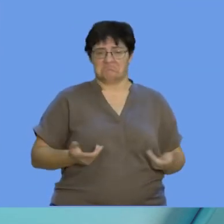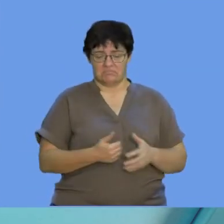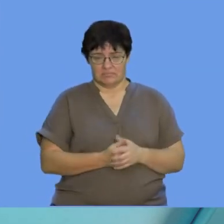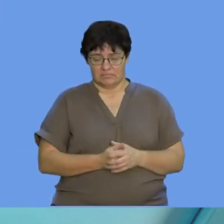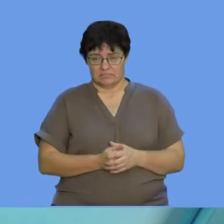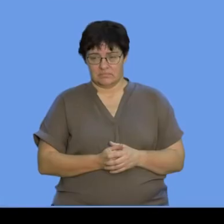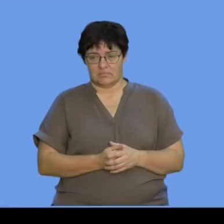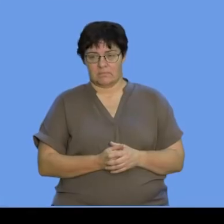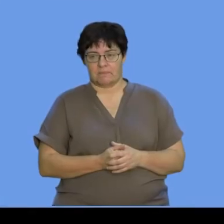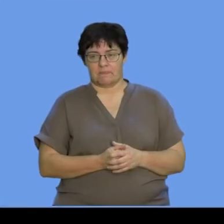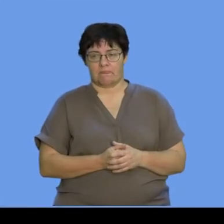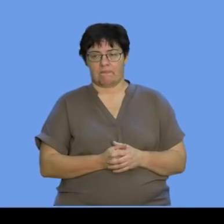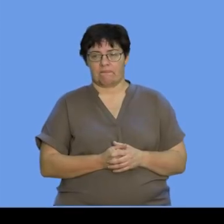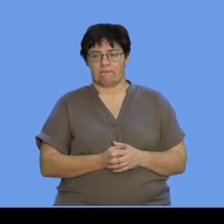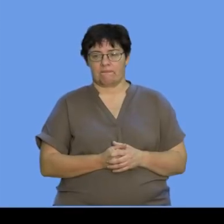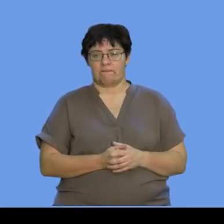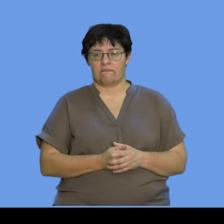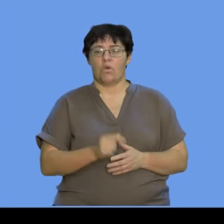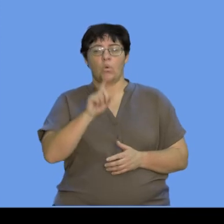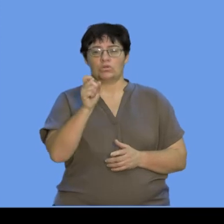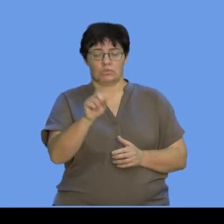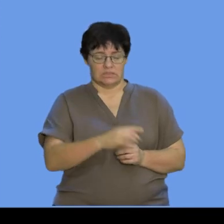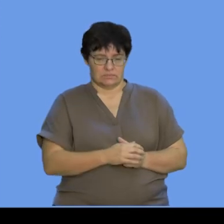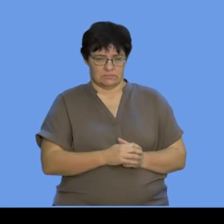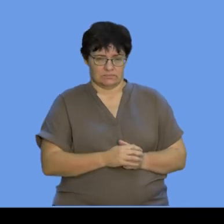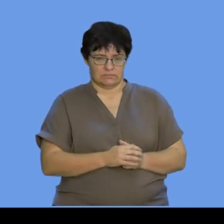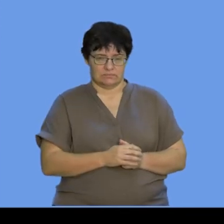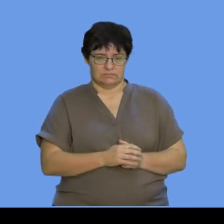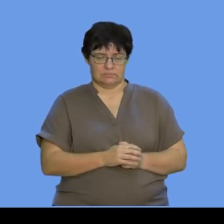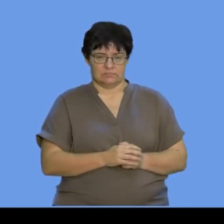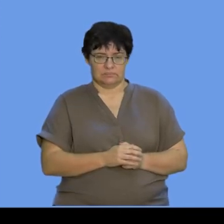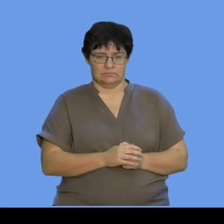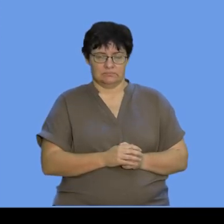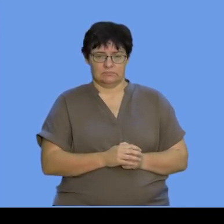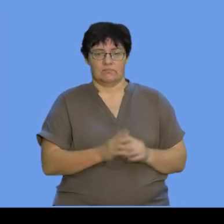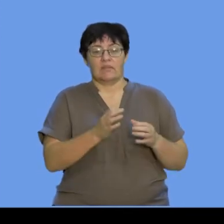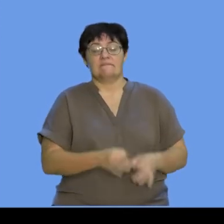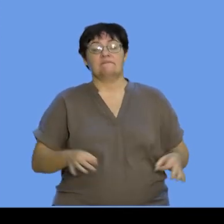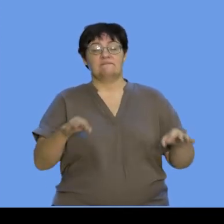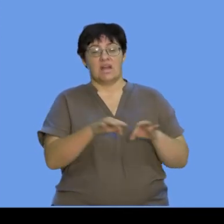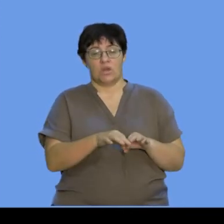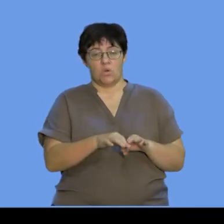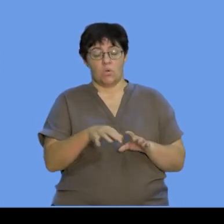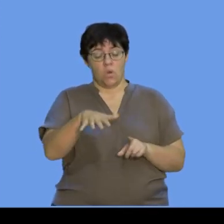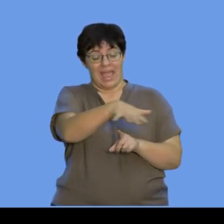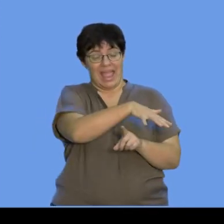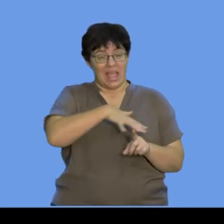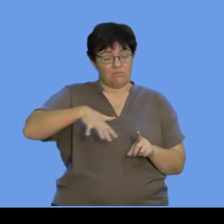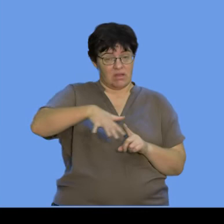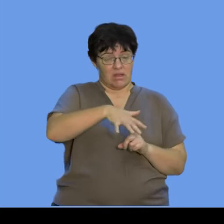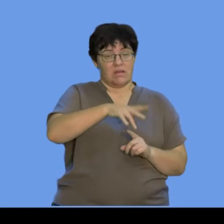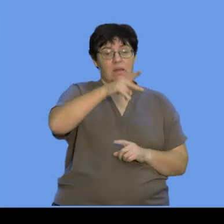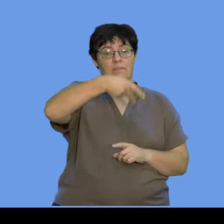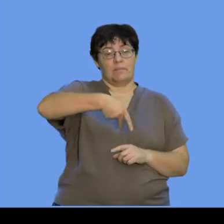Now, let's see what the questions will then be. So, write down the value of the area